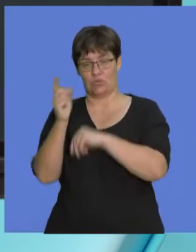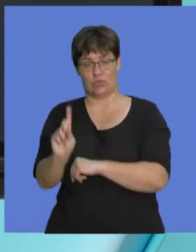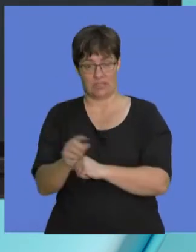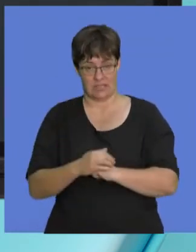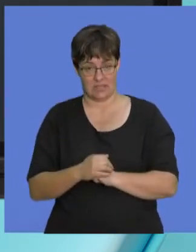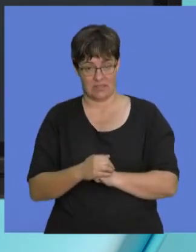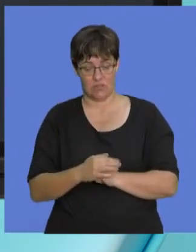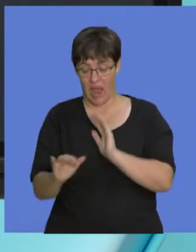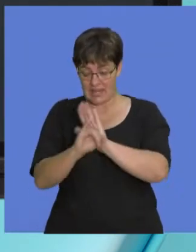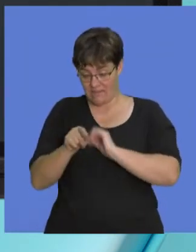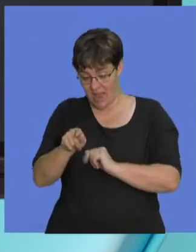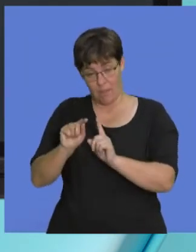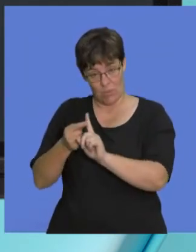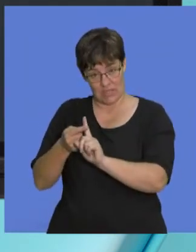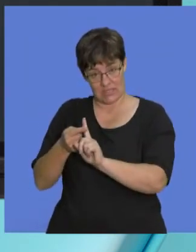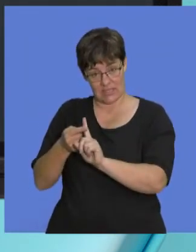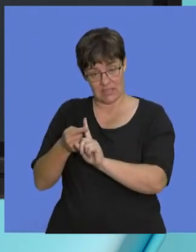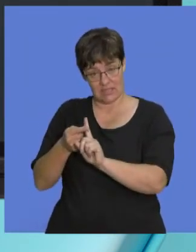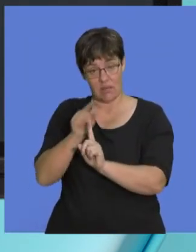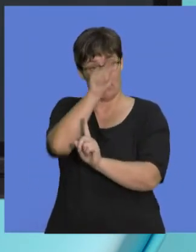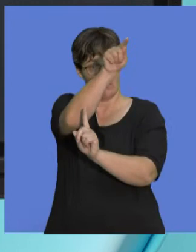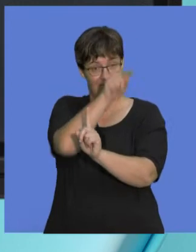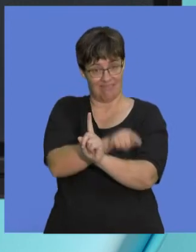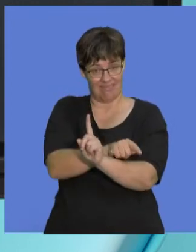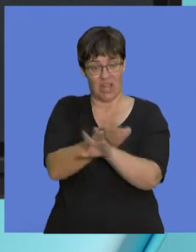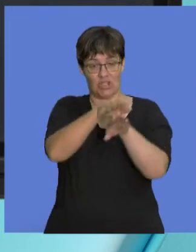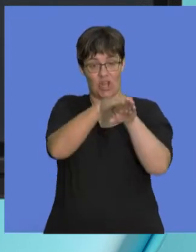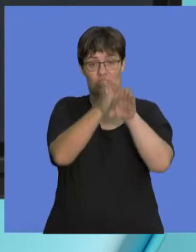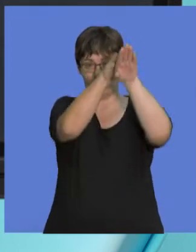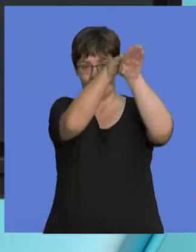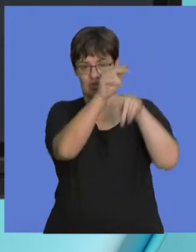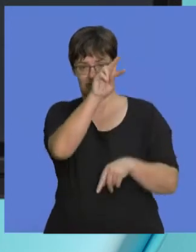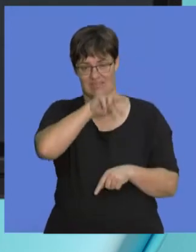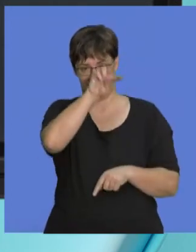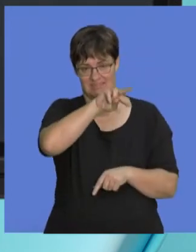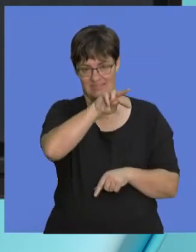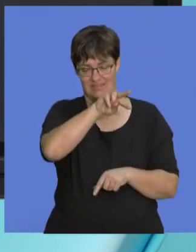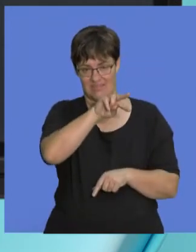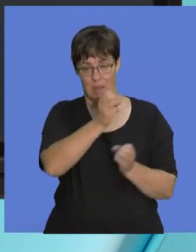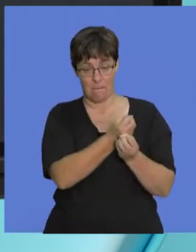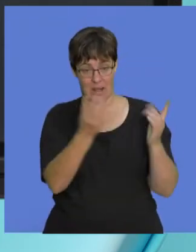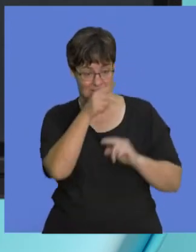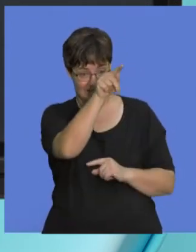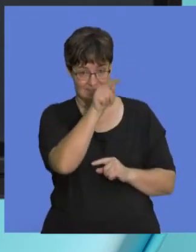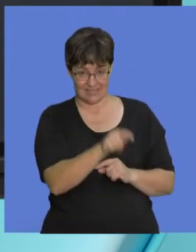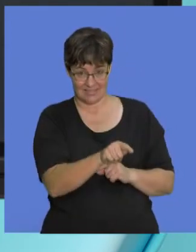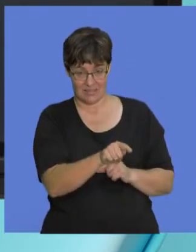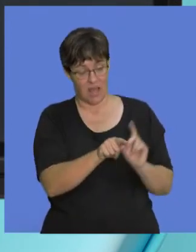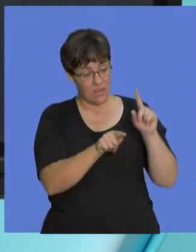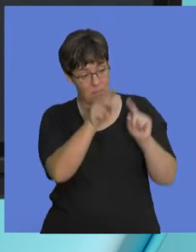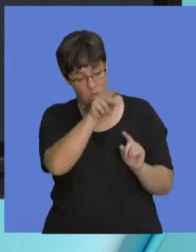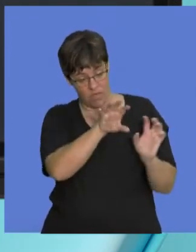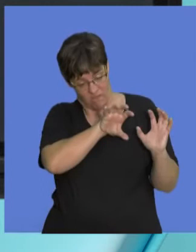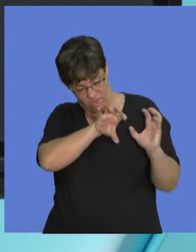is, we identify a point in the field of more than 1 charge. Now, there are multiple charges,